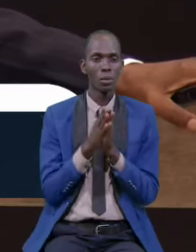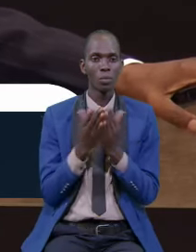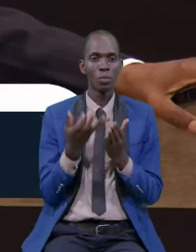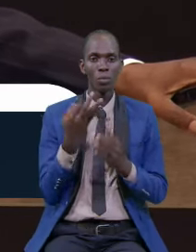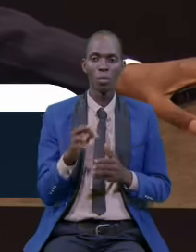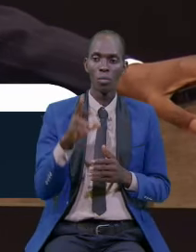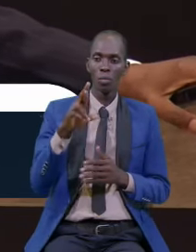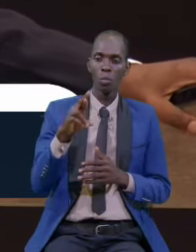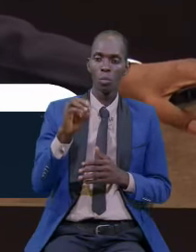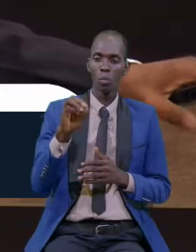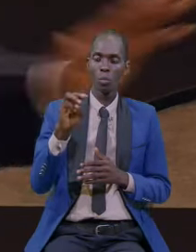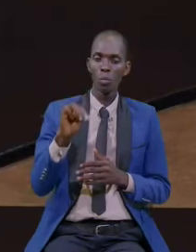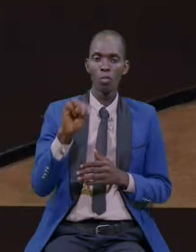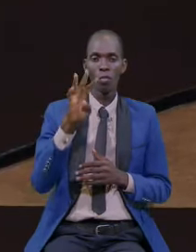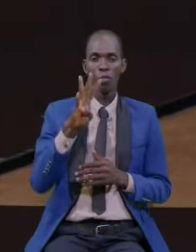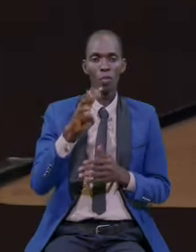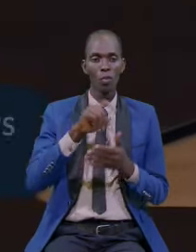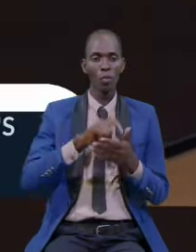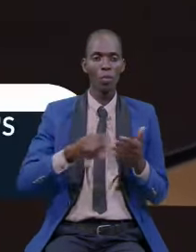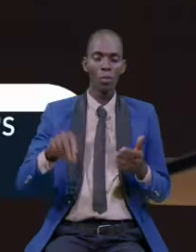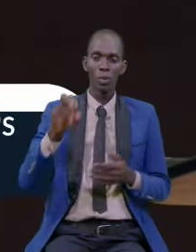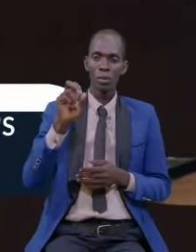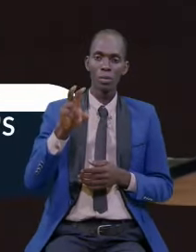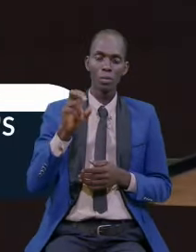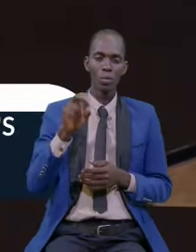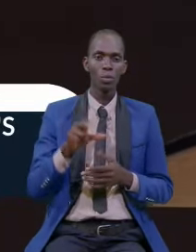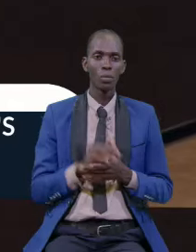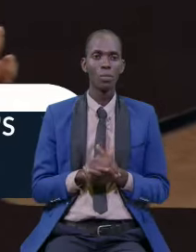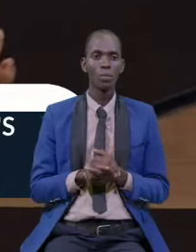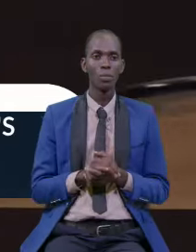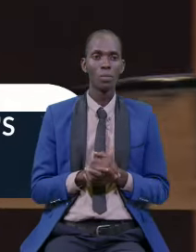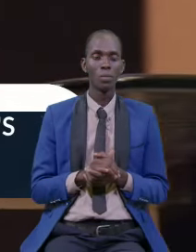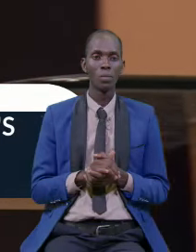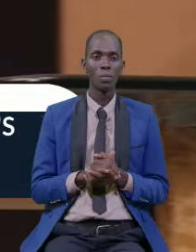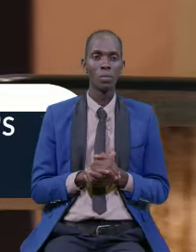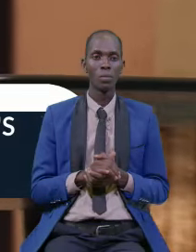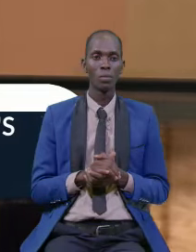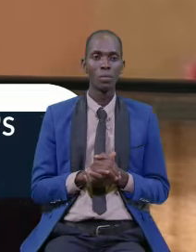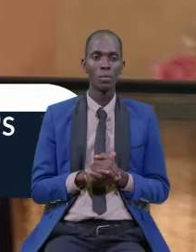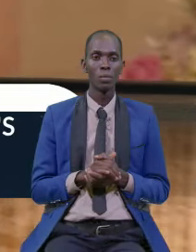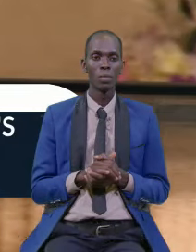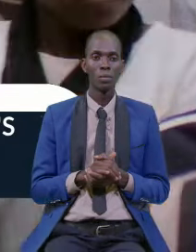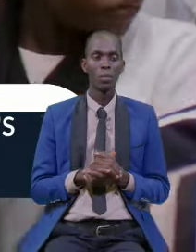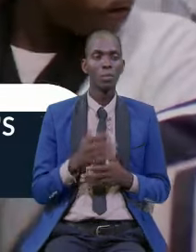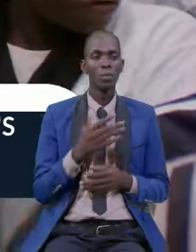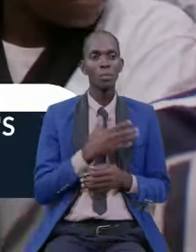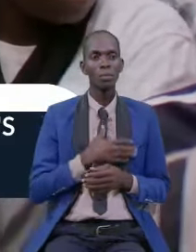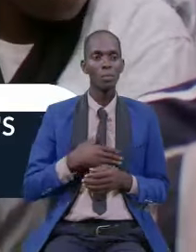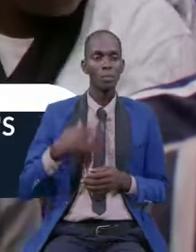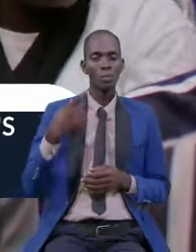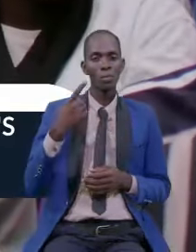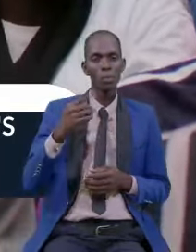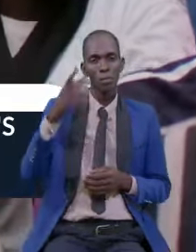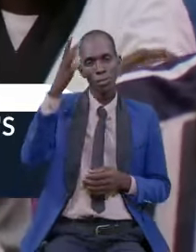from verse 12. In Romans chapter 4, reading from verse 12, and the father